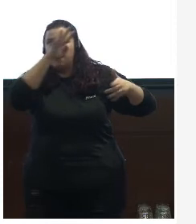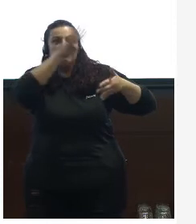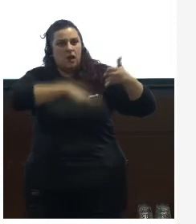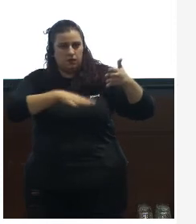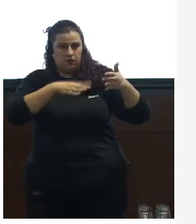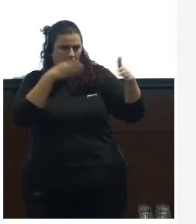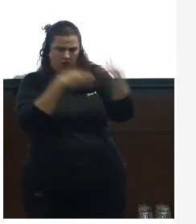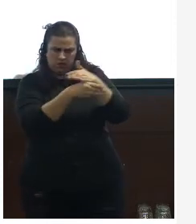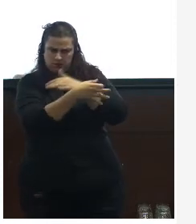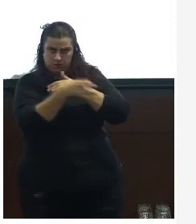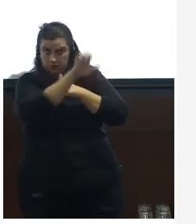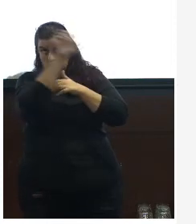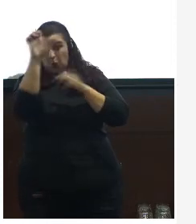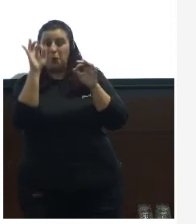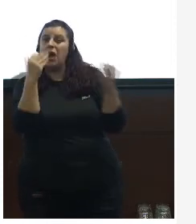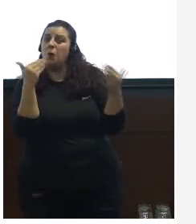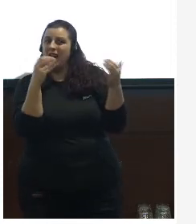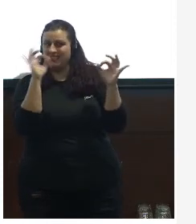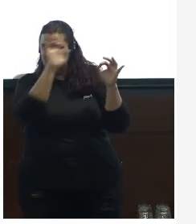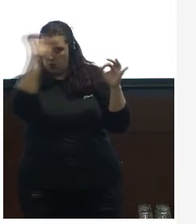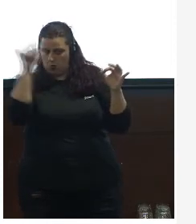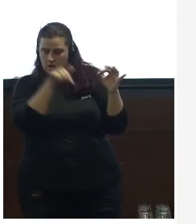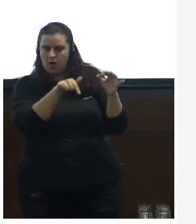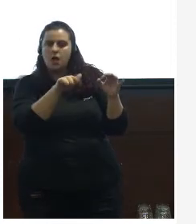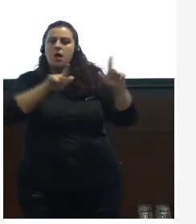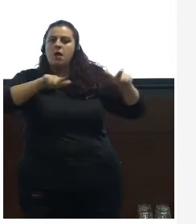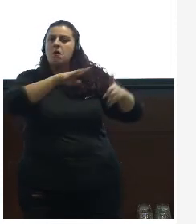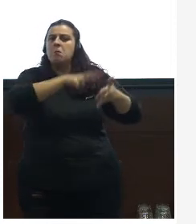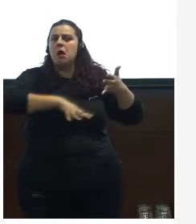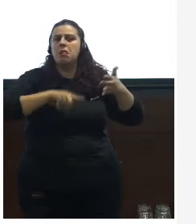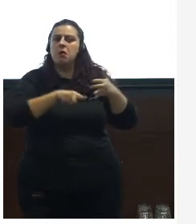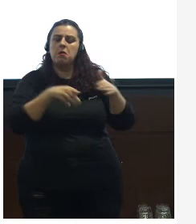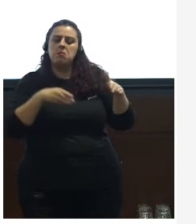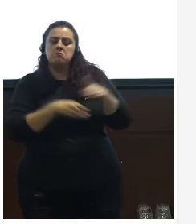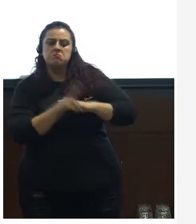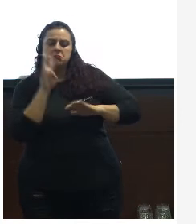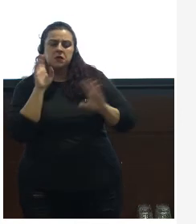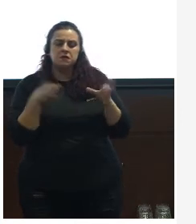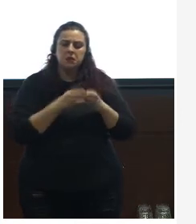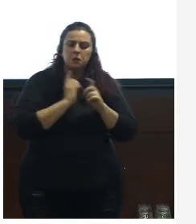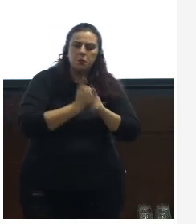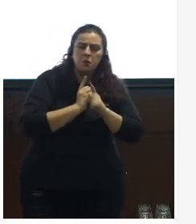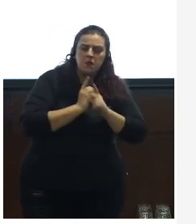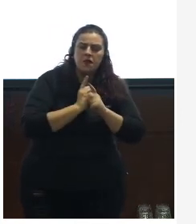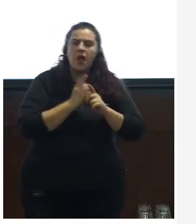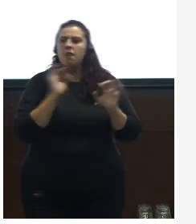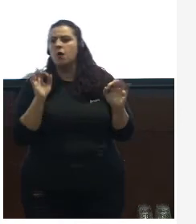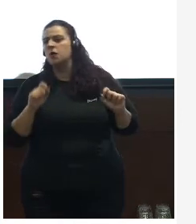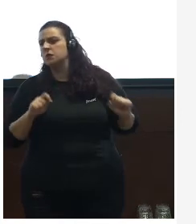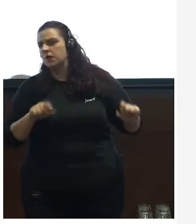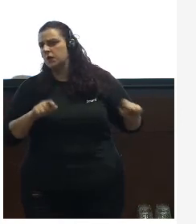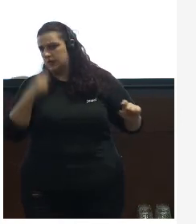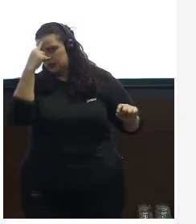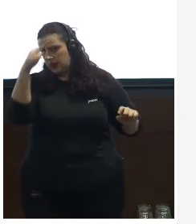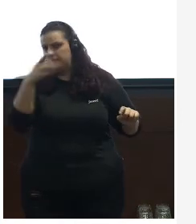we always need to know the dimensions of the wheelchair or the mobility equipment, because not every wheelchair fits every adapted taxi.